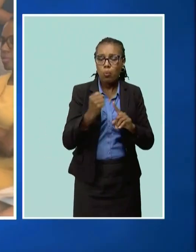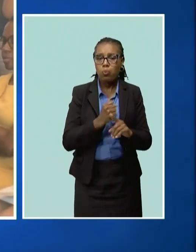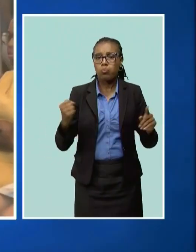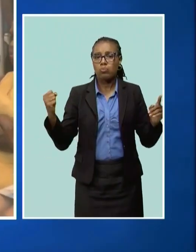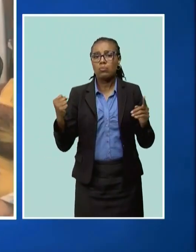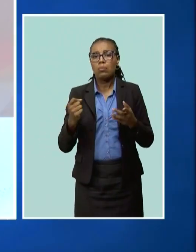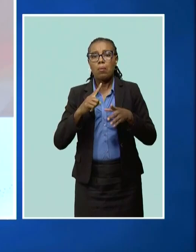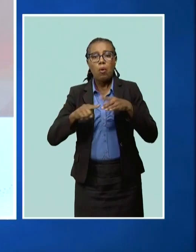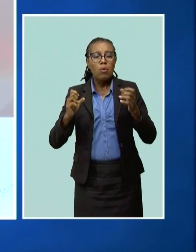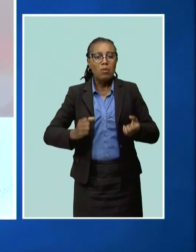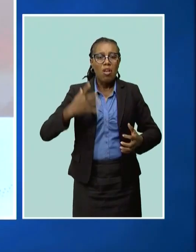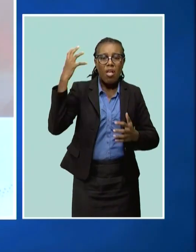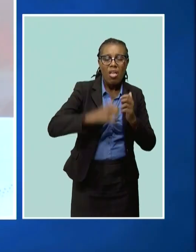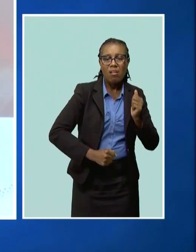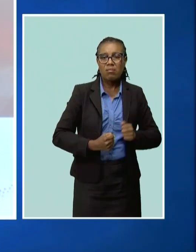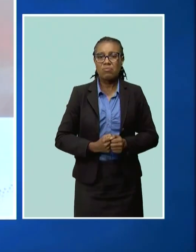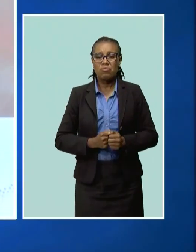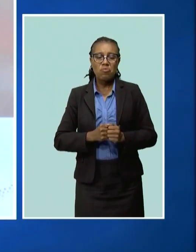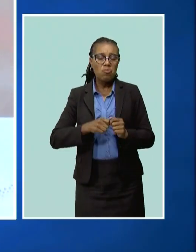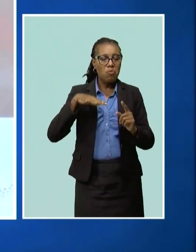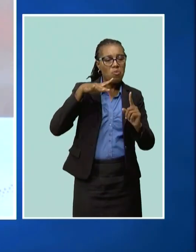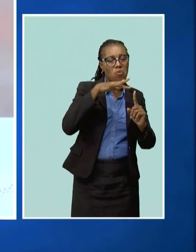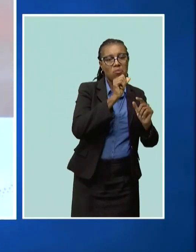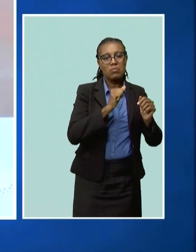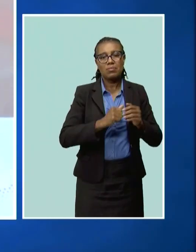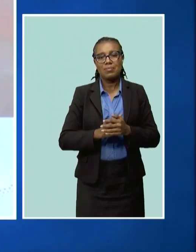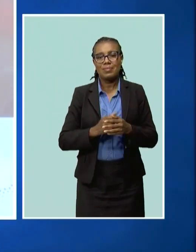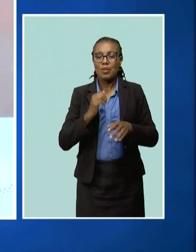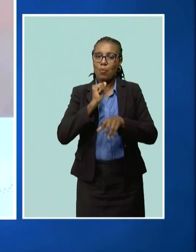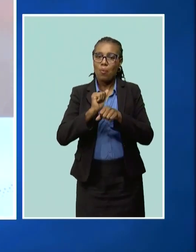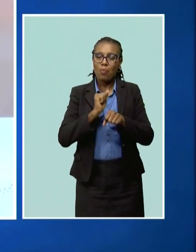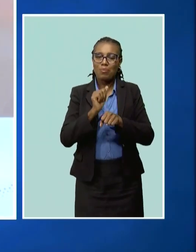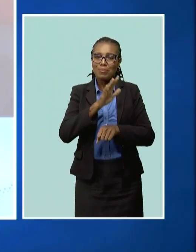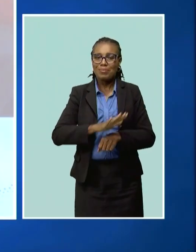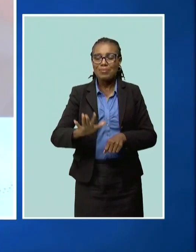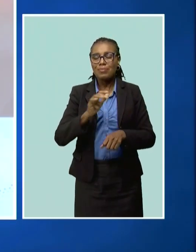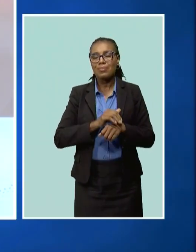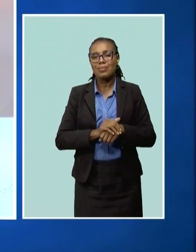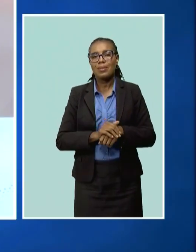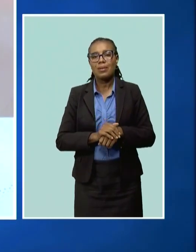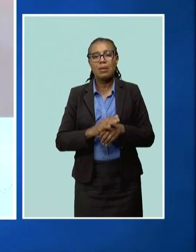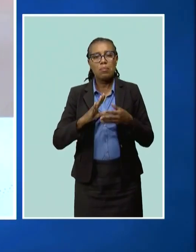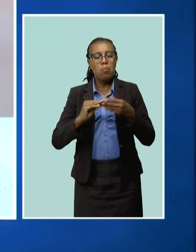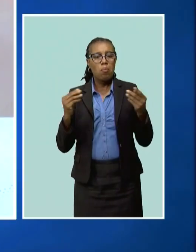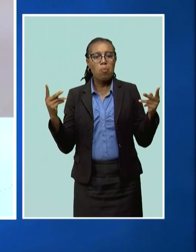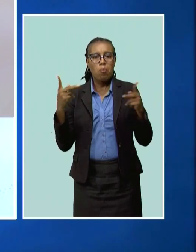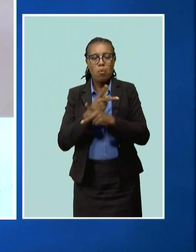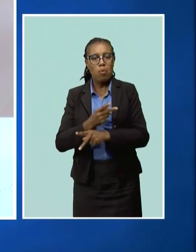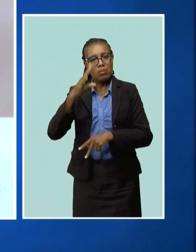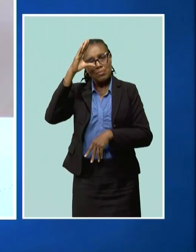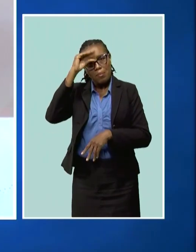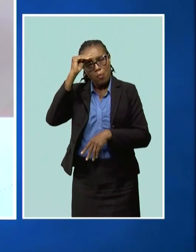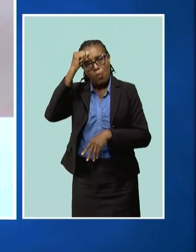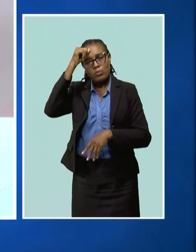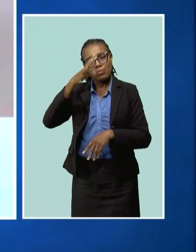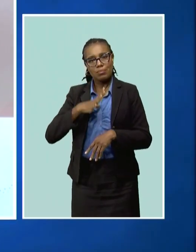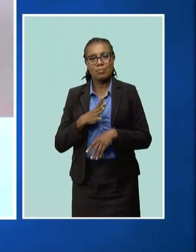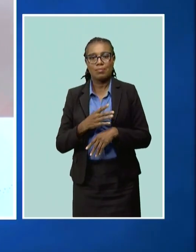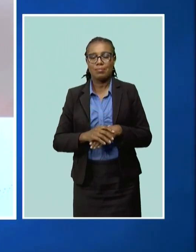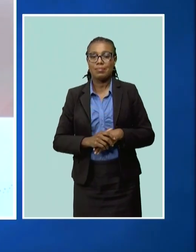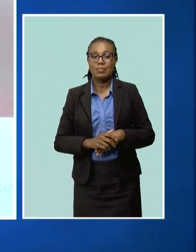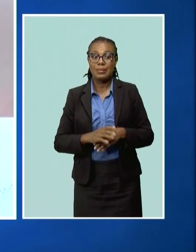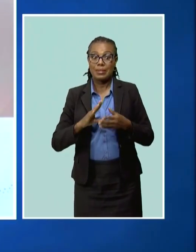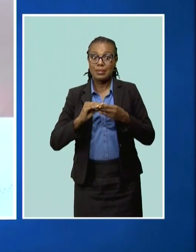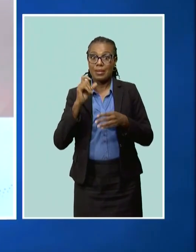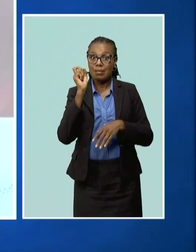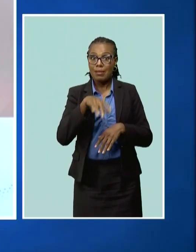by it. Violence and harassment in the world of work and at work causes harm to individuals, causes